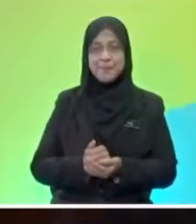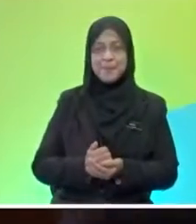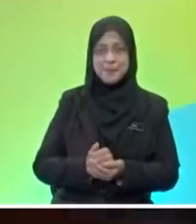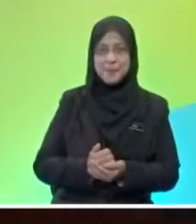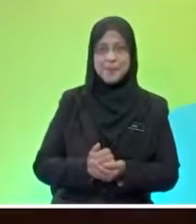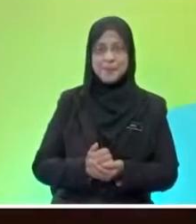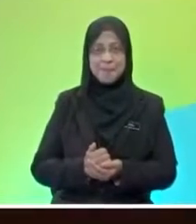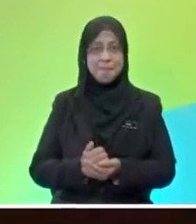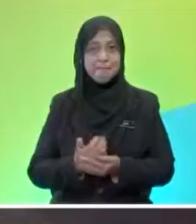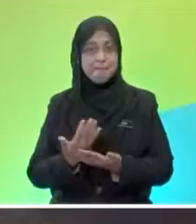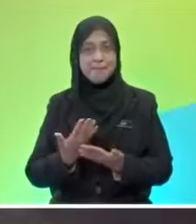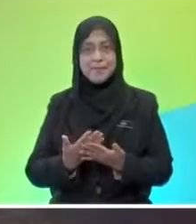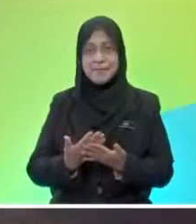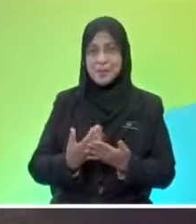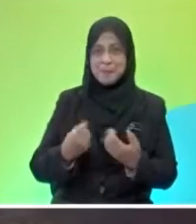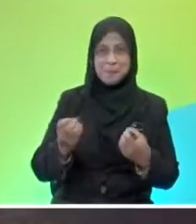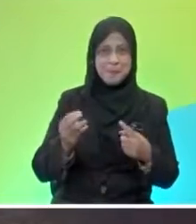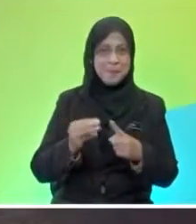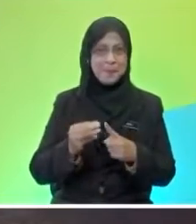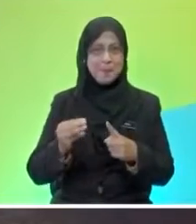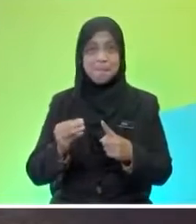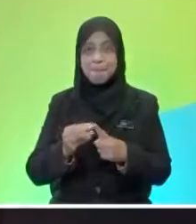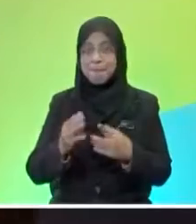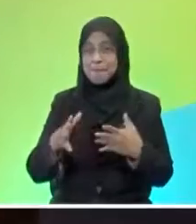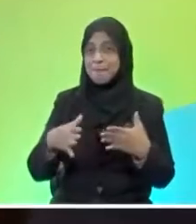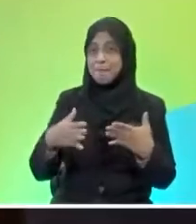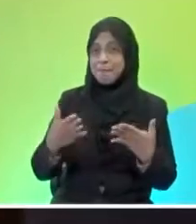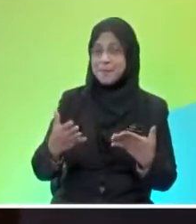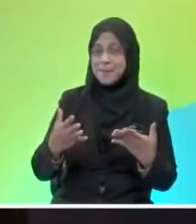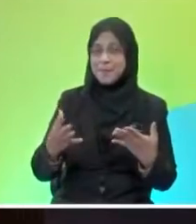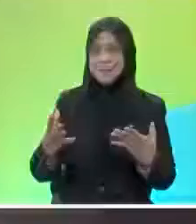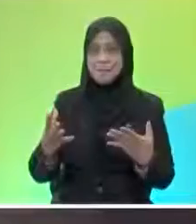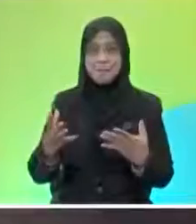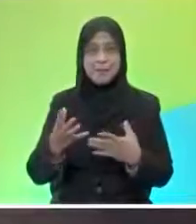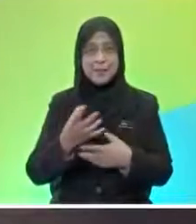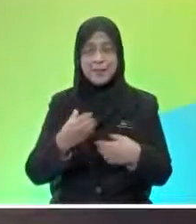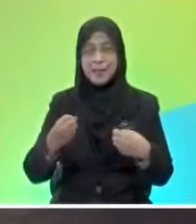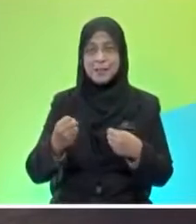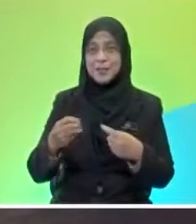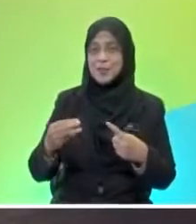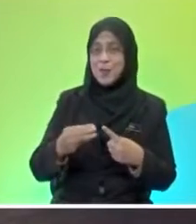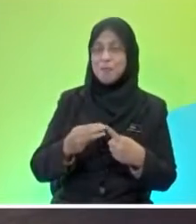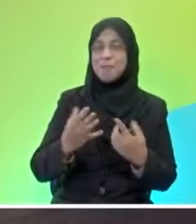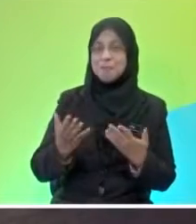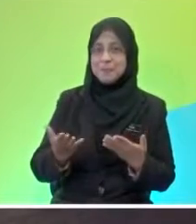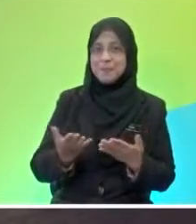Ooh, okay, so I think I'm gonna score this one. I just put some on score top this one. this area and this area.